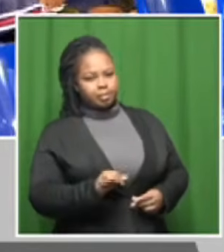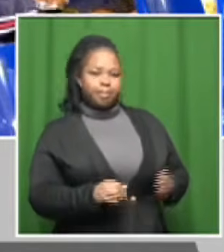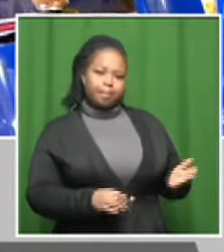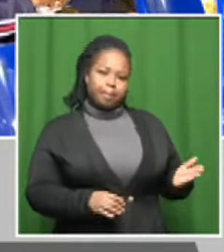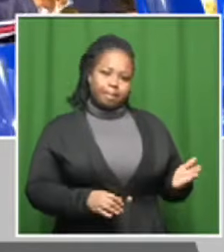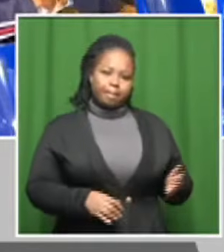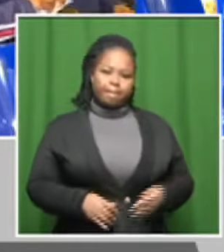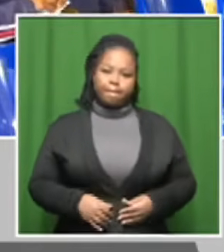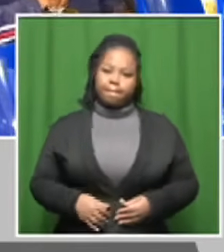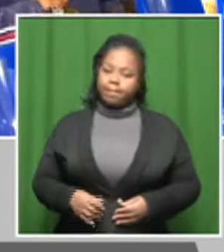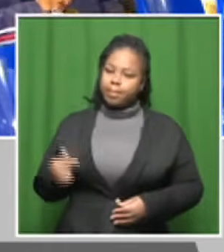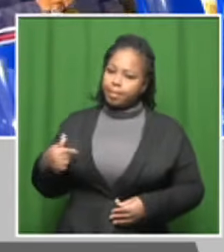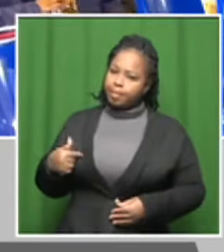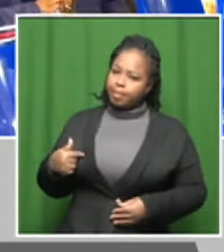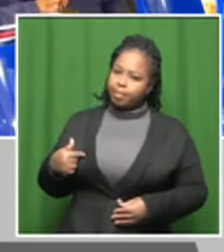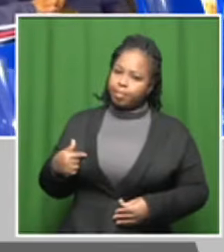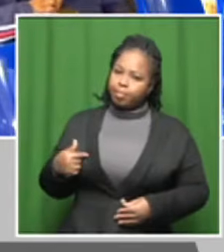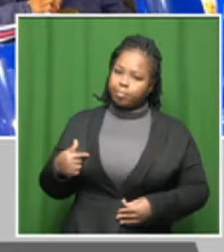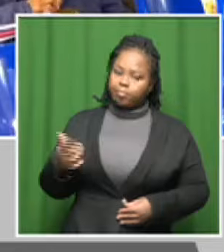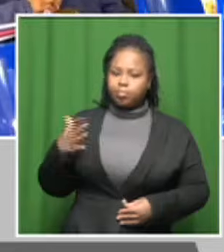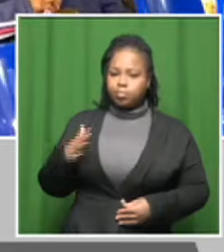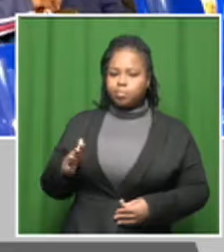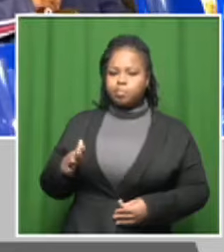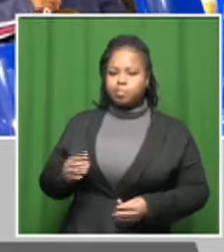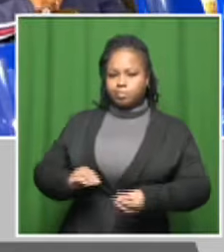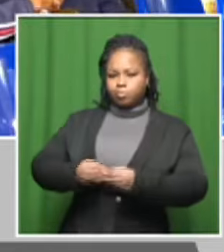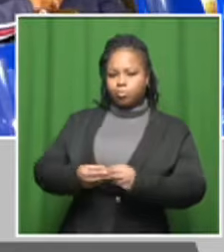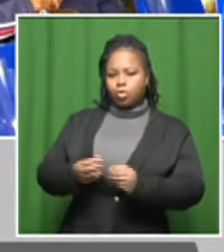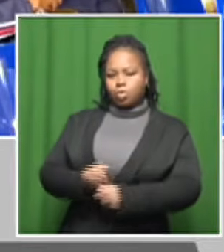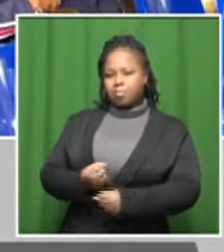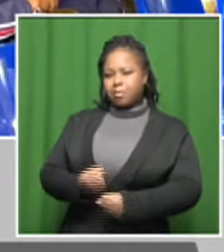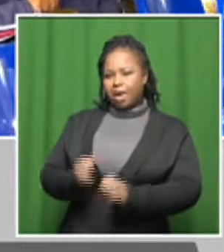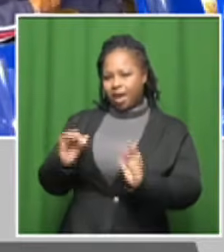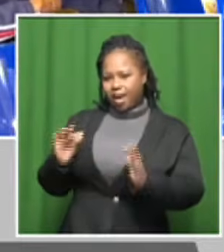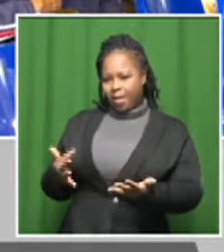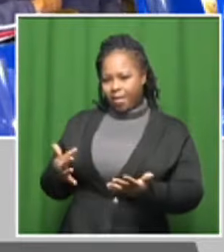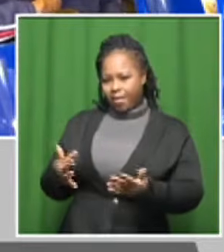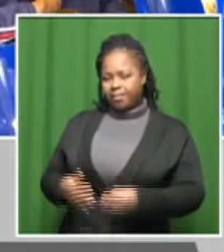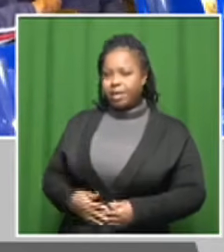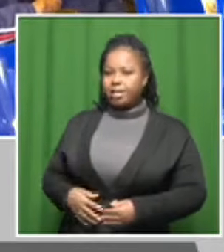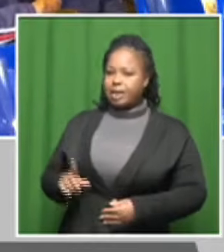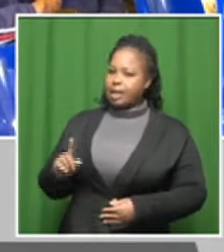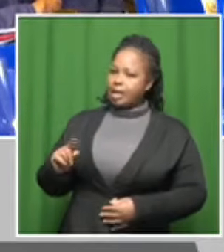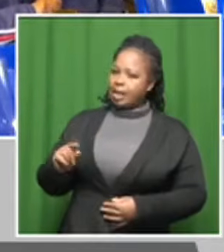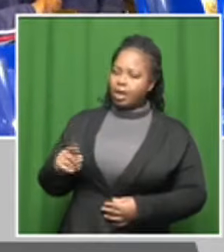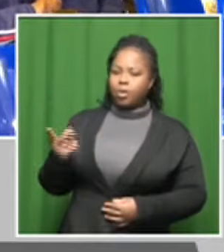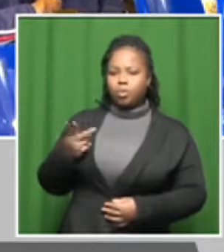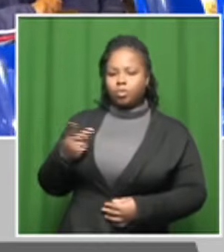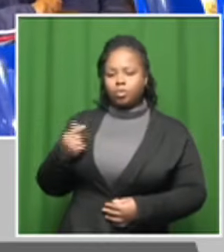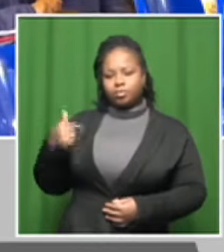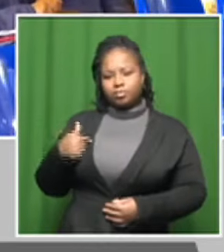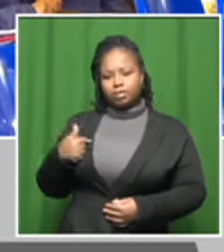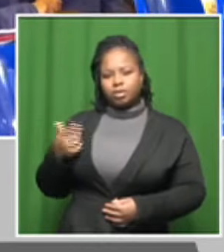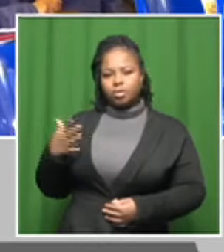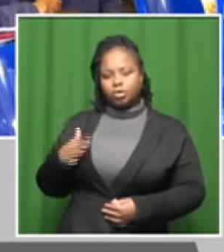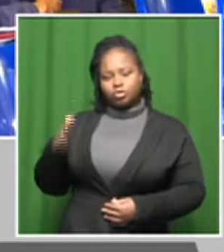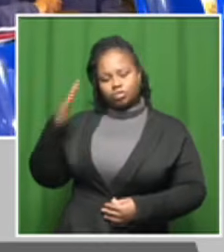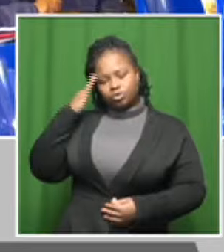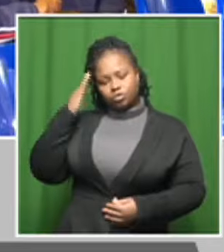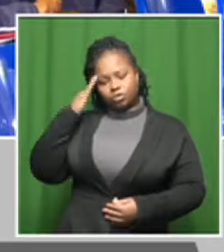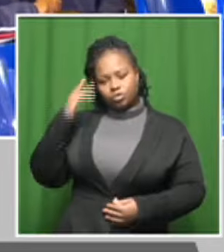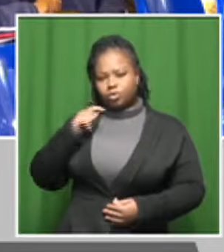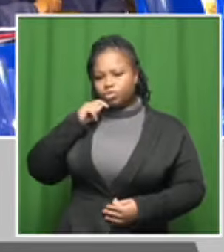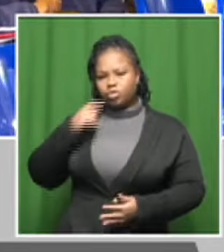I still like the biological form. The biological. But I am fascinated by how obviously this has come as a result and how it's going to help